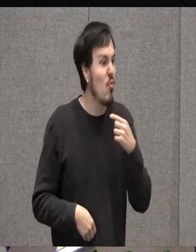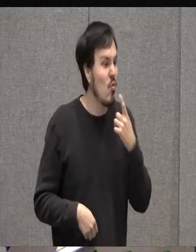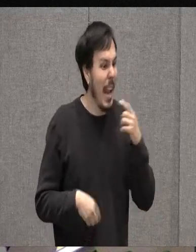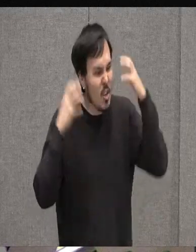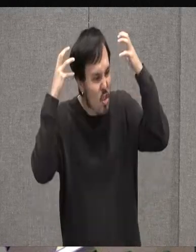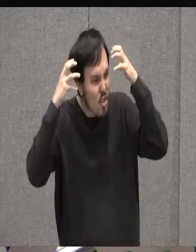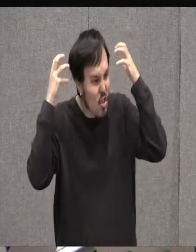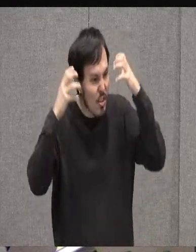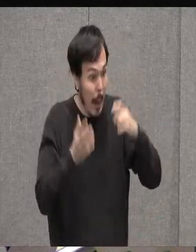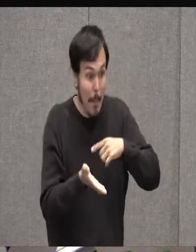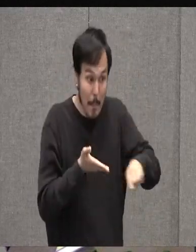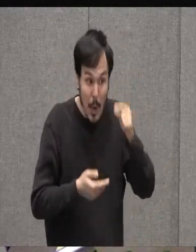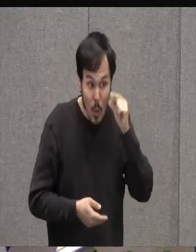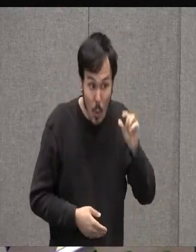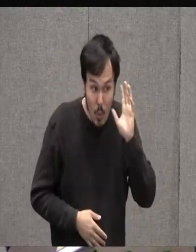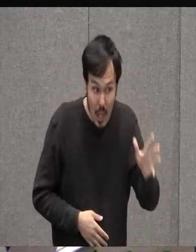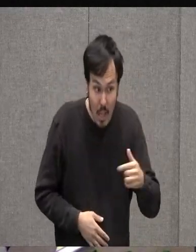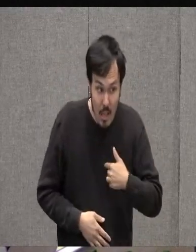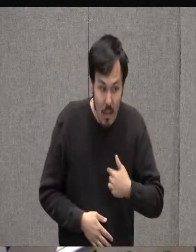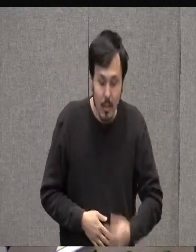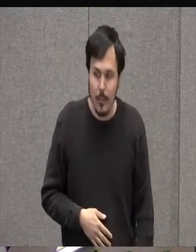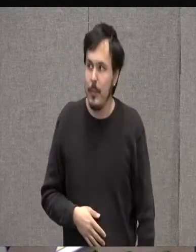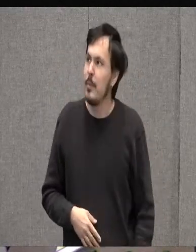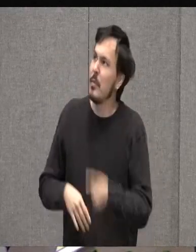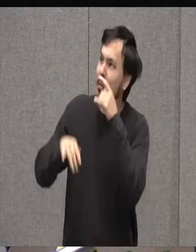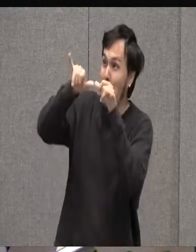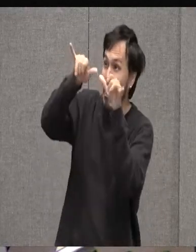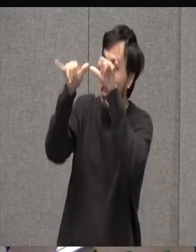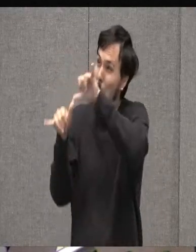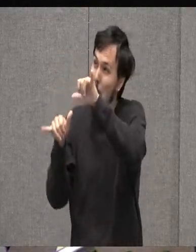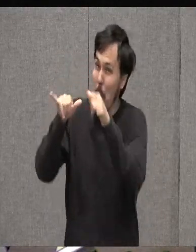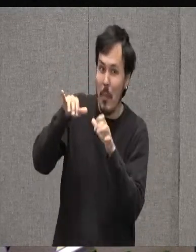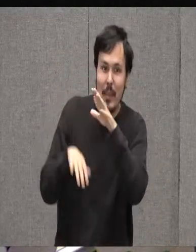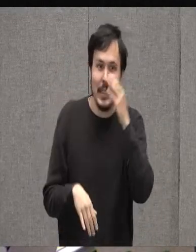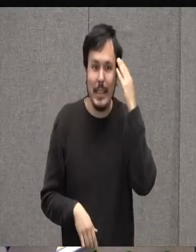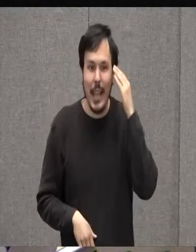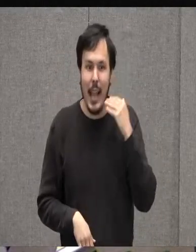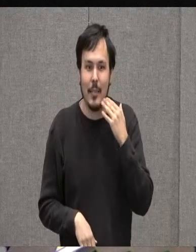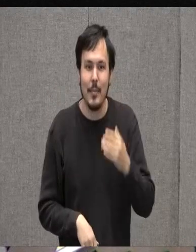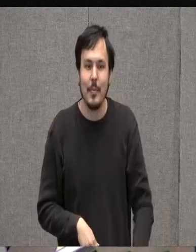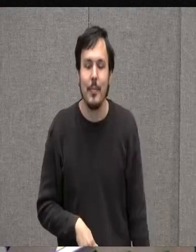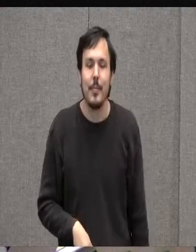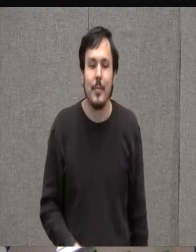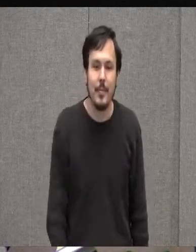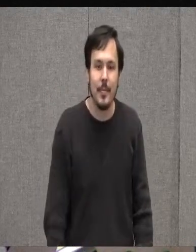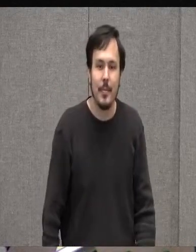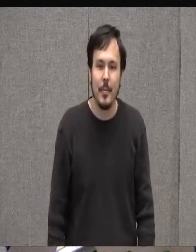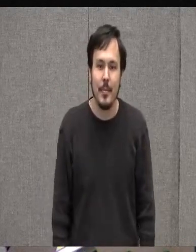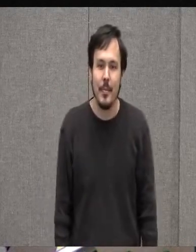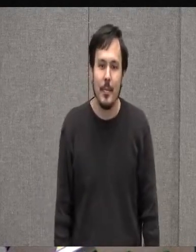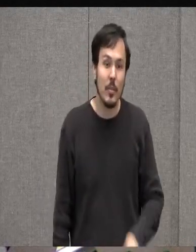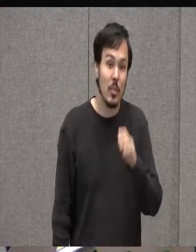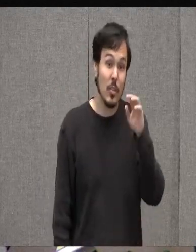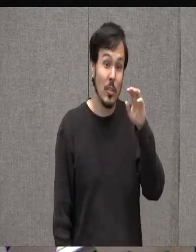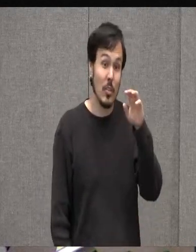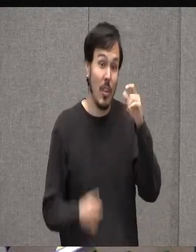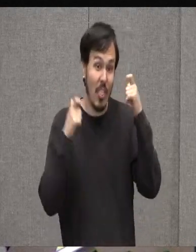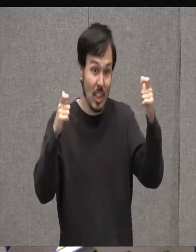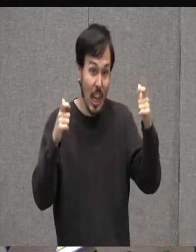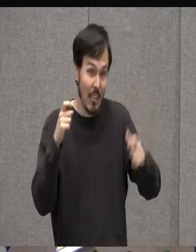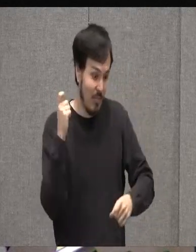Then the giant sat down again and looked at himself in the mirror, and suddenly he was sad. "Ah, I used to be a good-looking